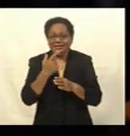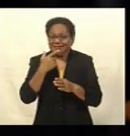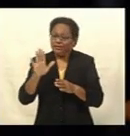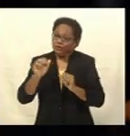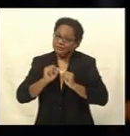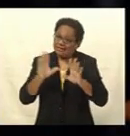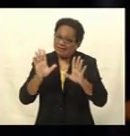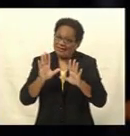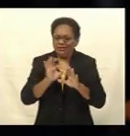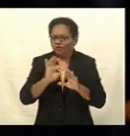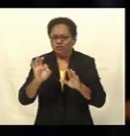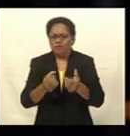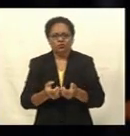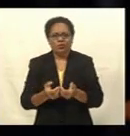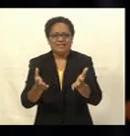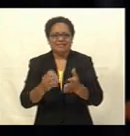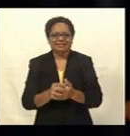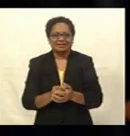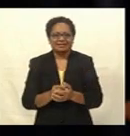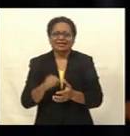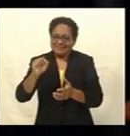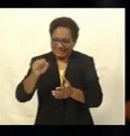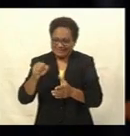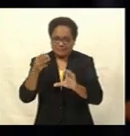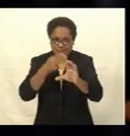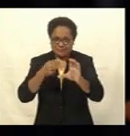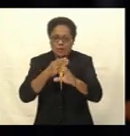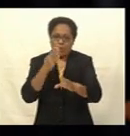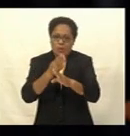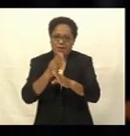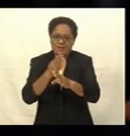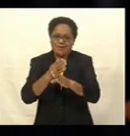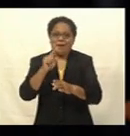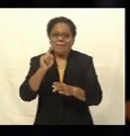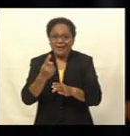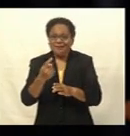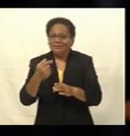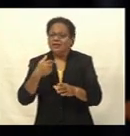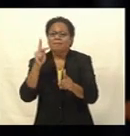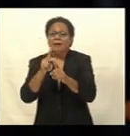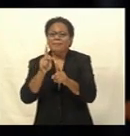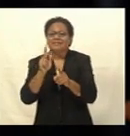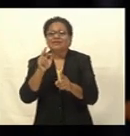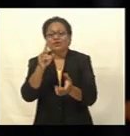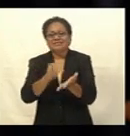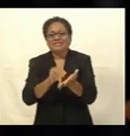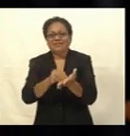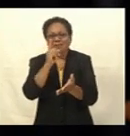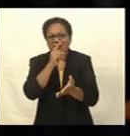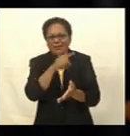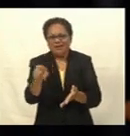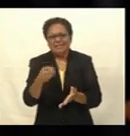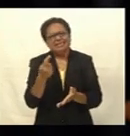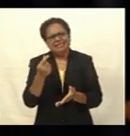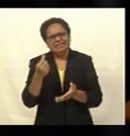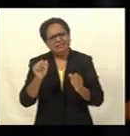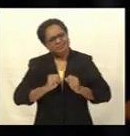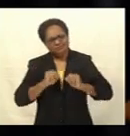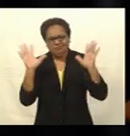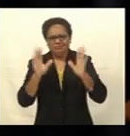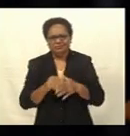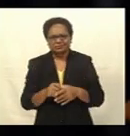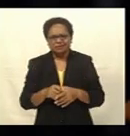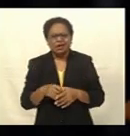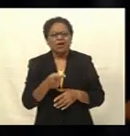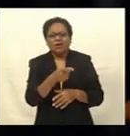in vain. It's a job, but you're also doing it for the people, because it's easy for you to just put your pens down and say, "Oh, there's no